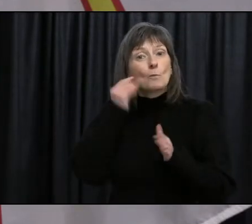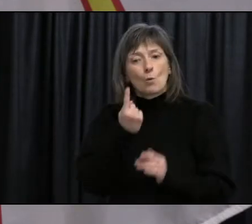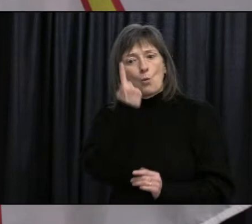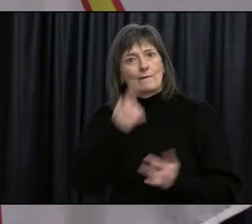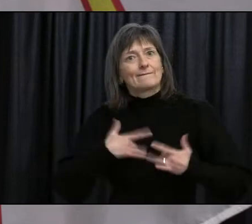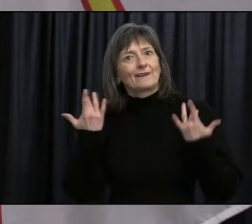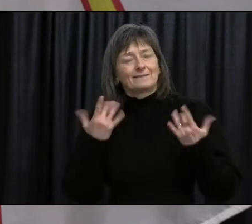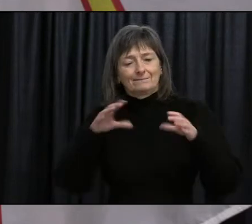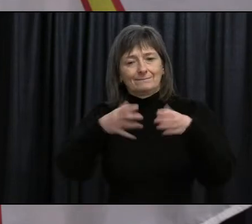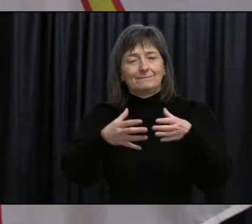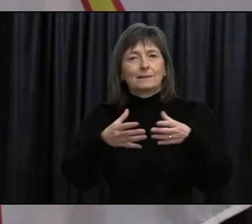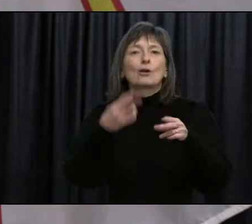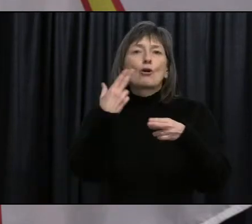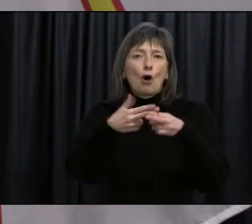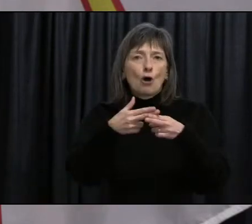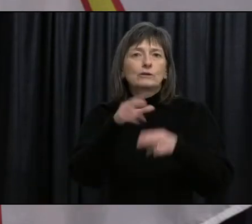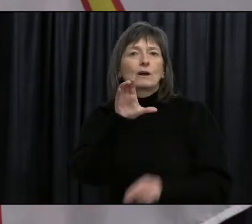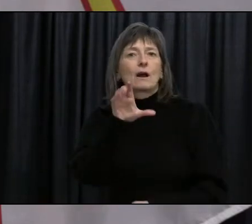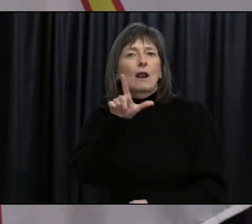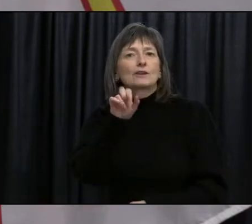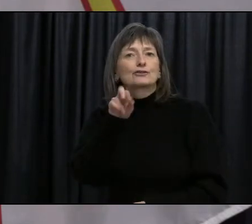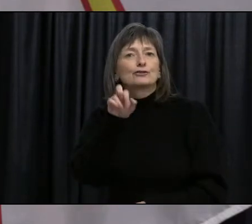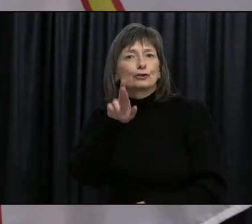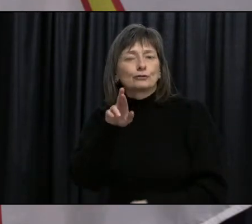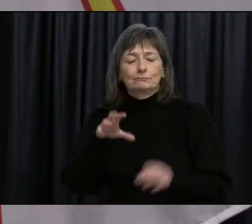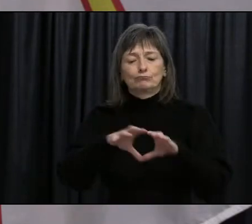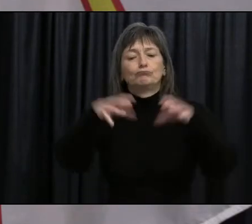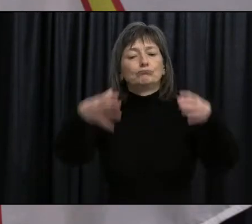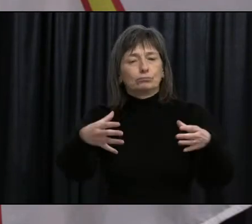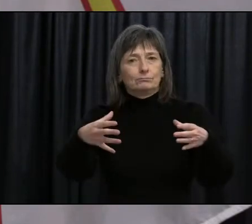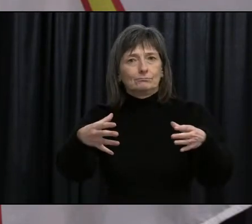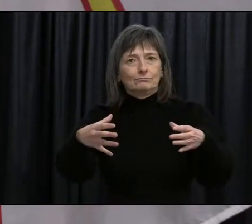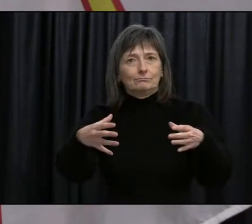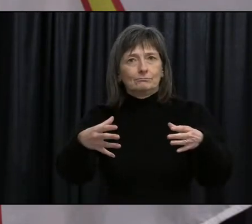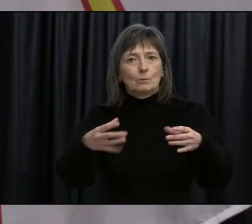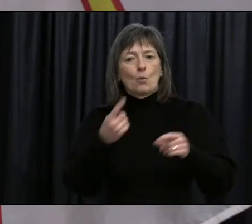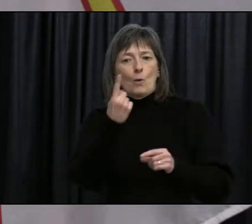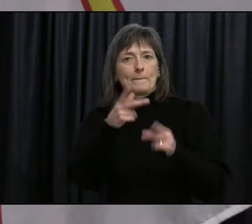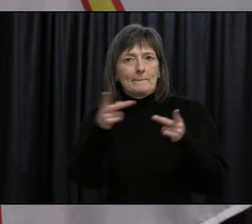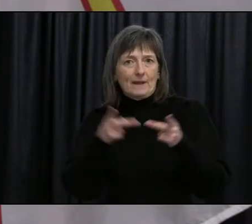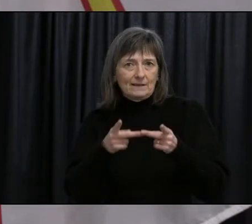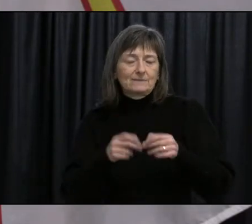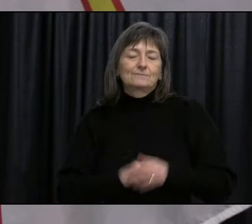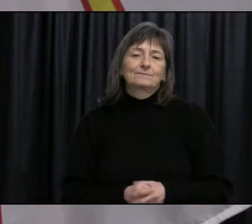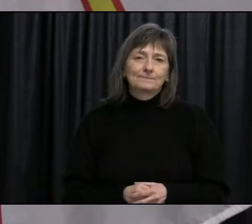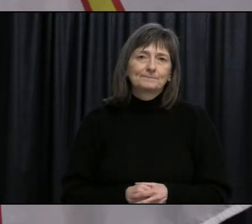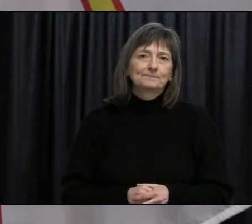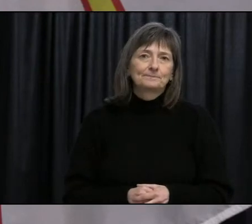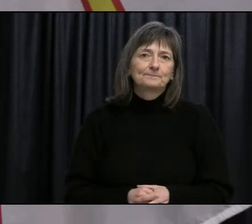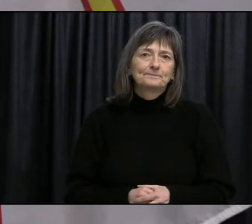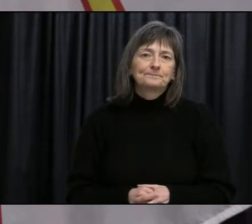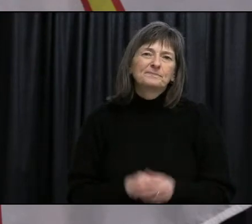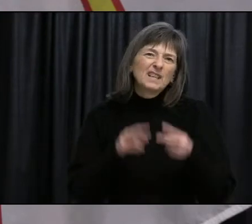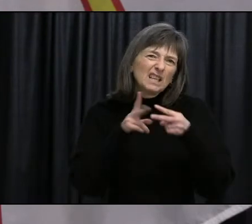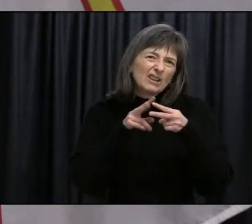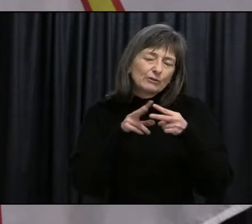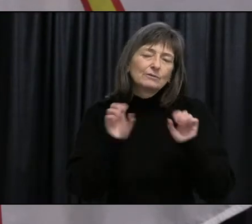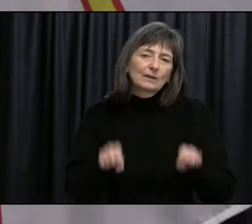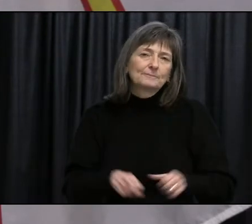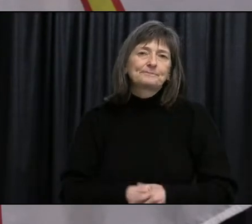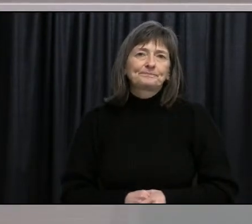event, or it could be that it's related to some transmission within a small group of people.